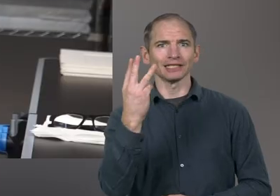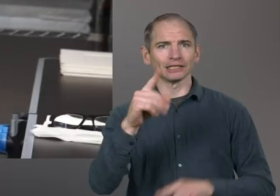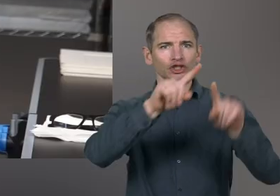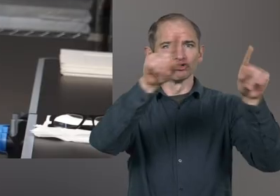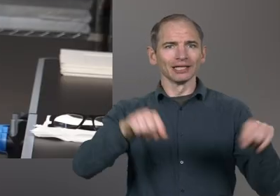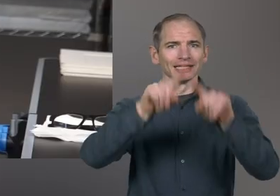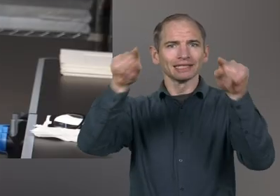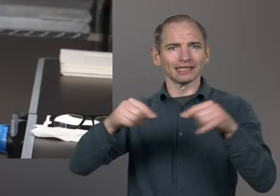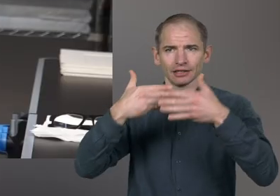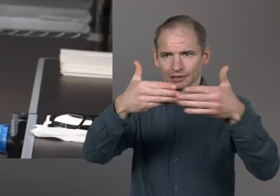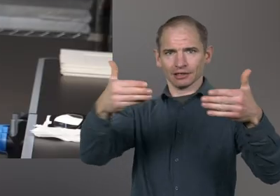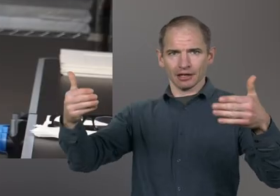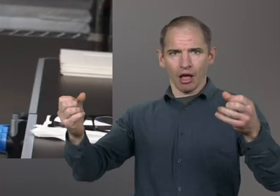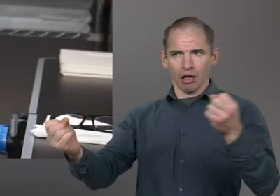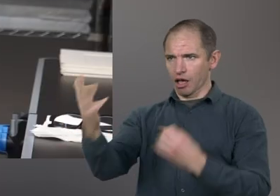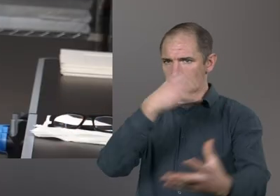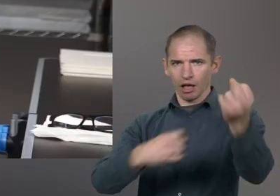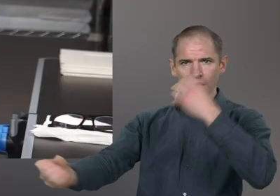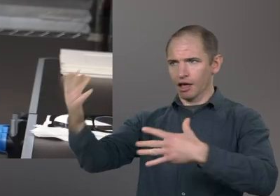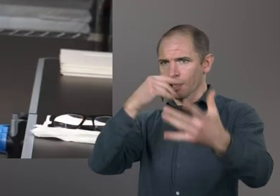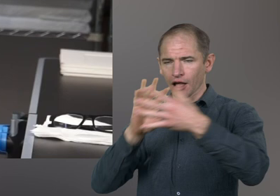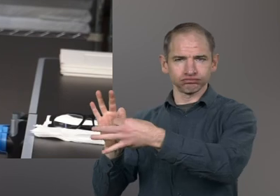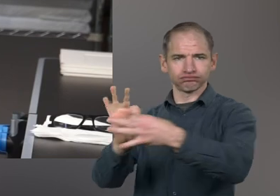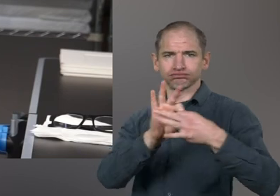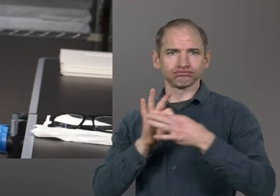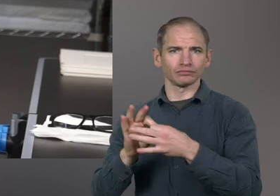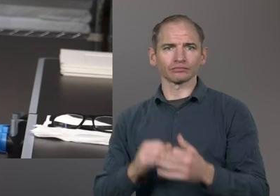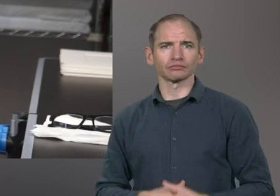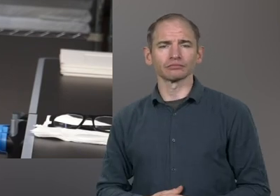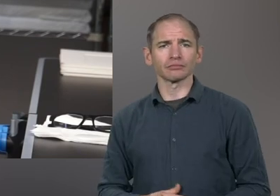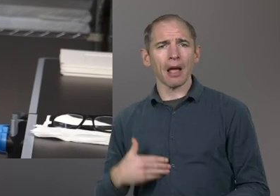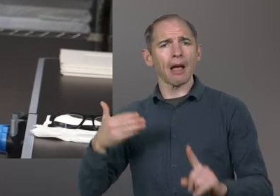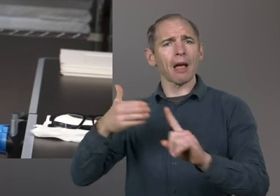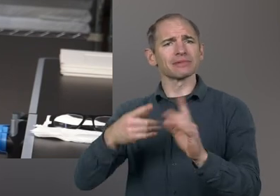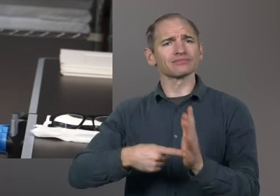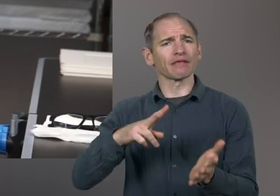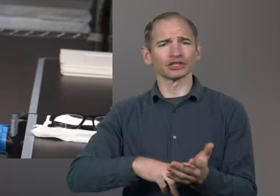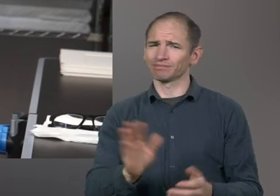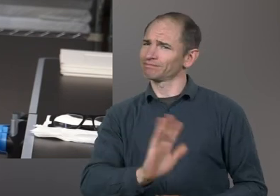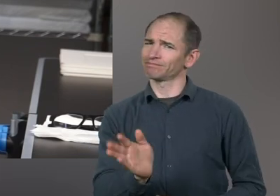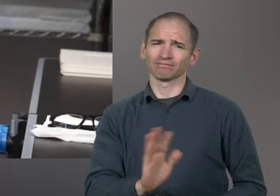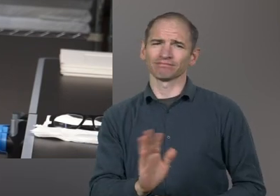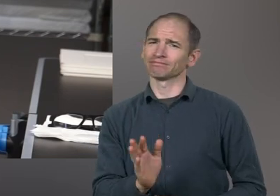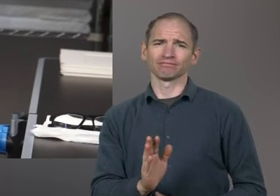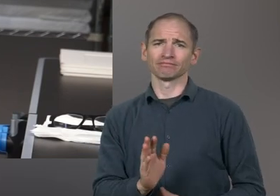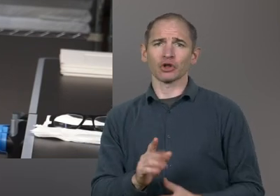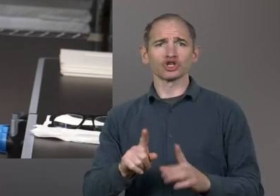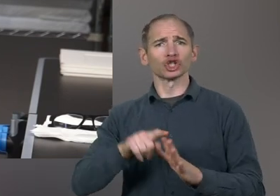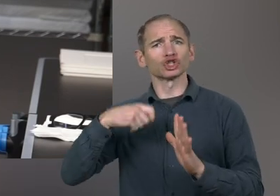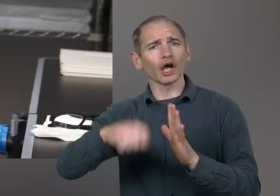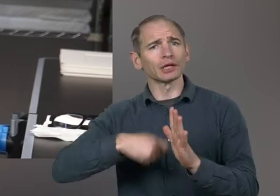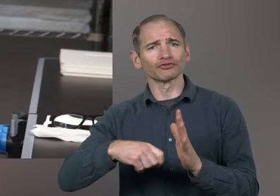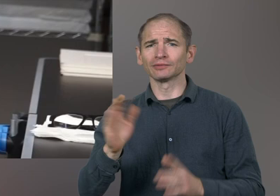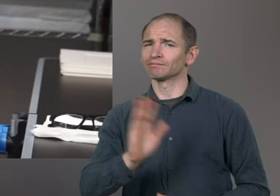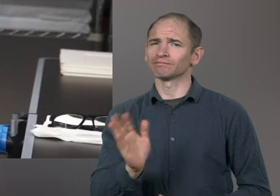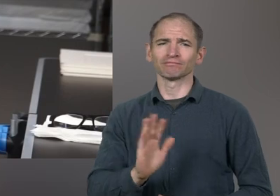was always going to be a three-screen, multi-channel, galleried piece. It was never really meant for television, never really meant